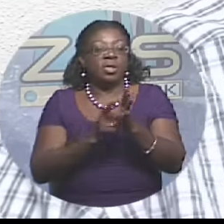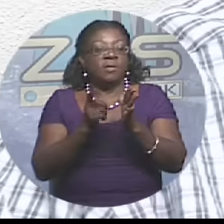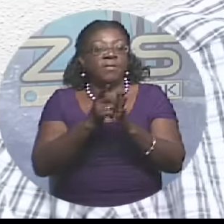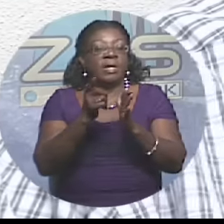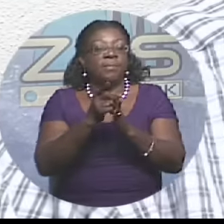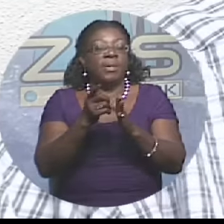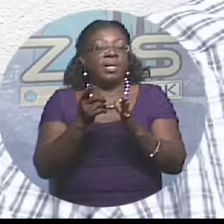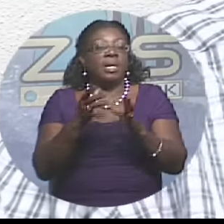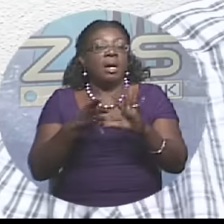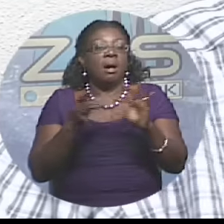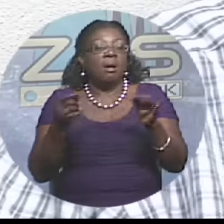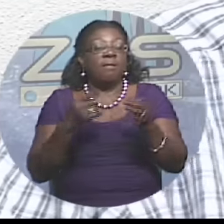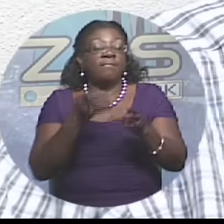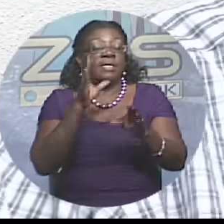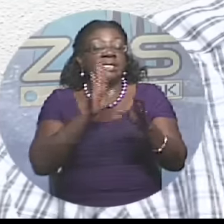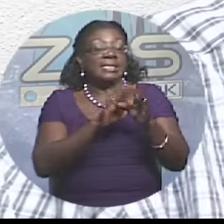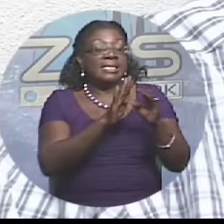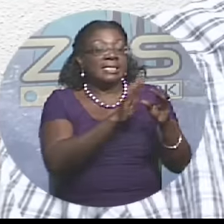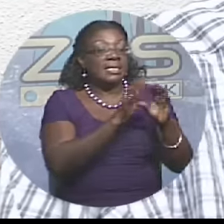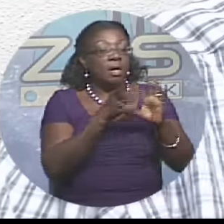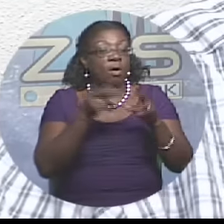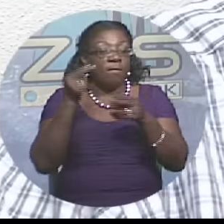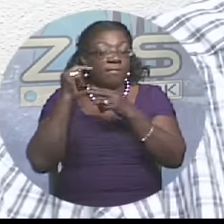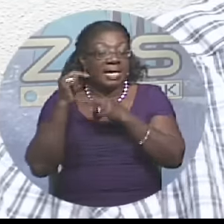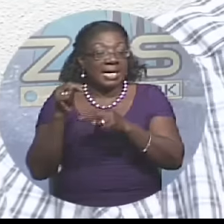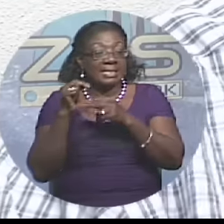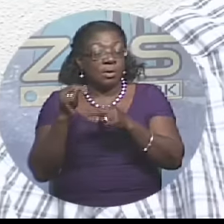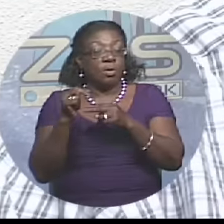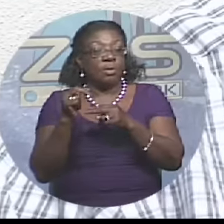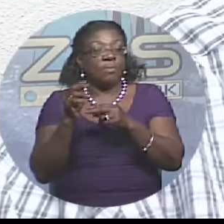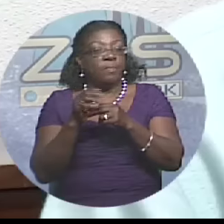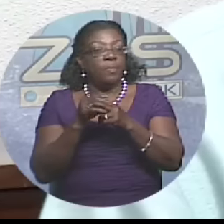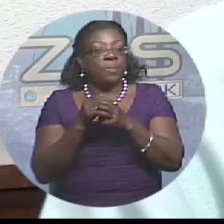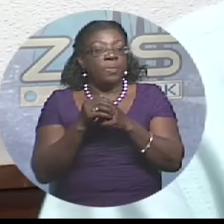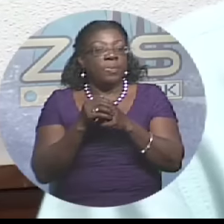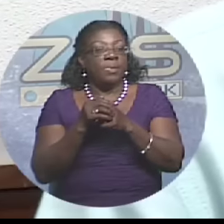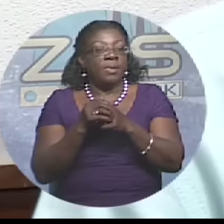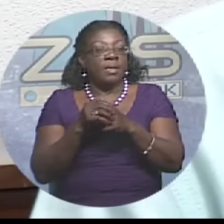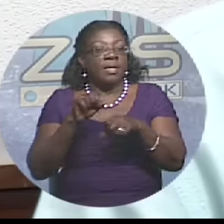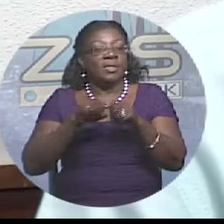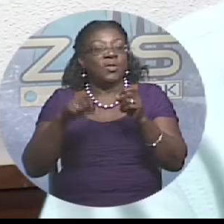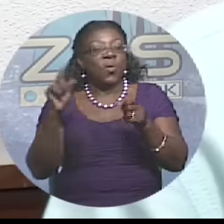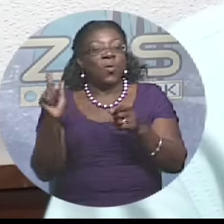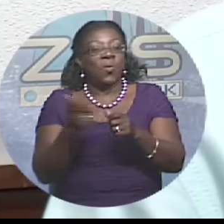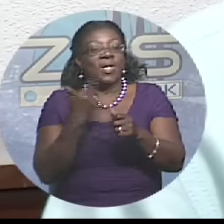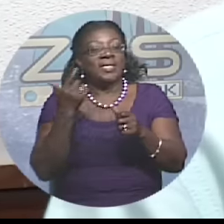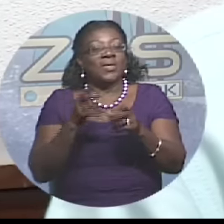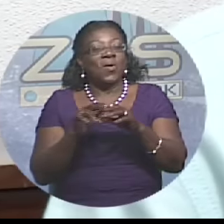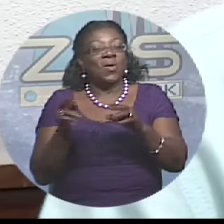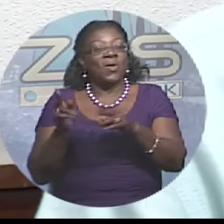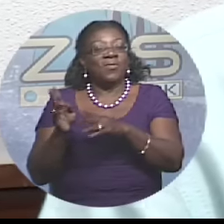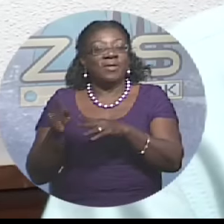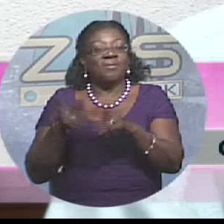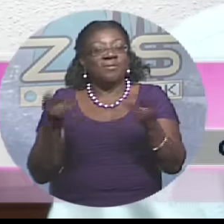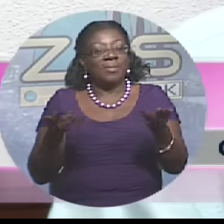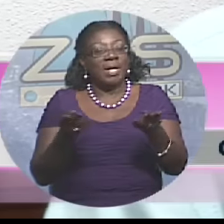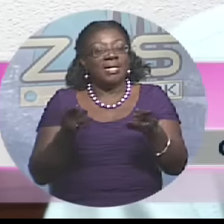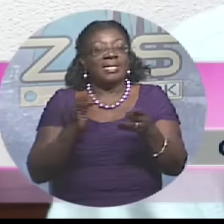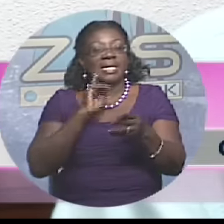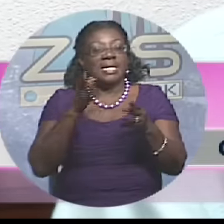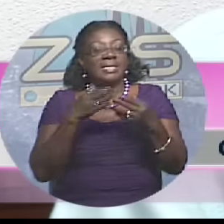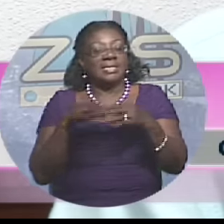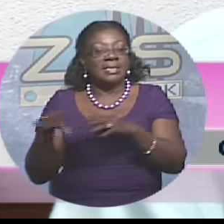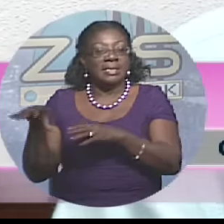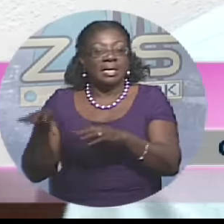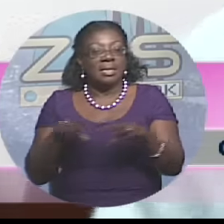current, some historical, but generally well recognized. So once all the formalities are done, we hope to